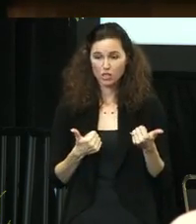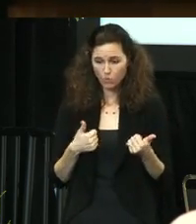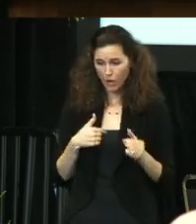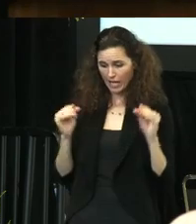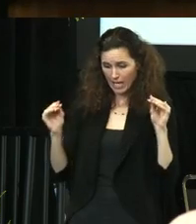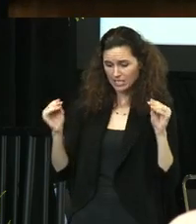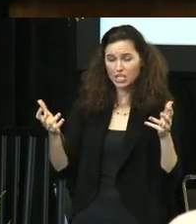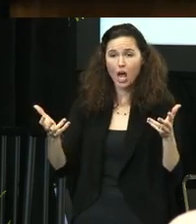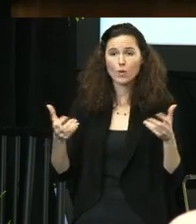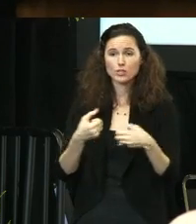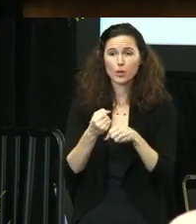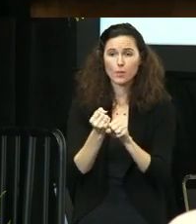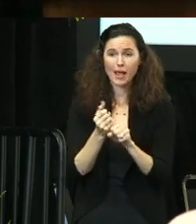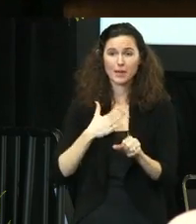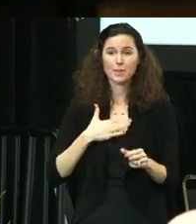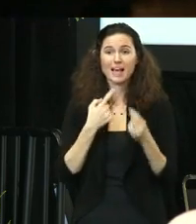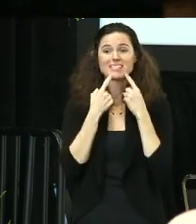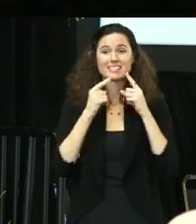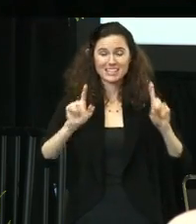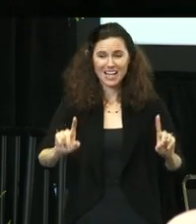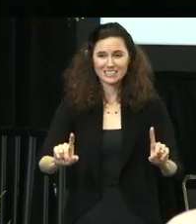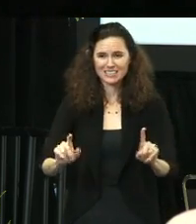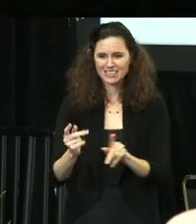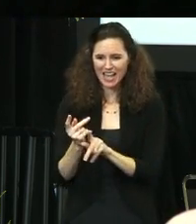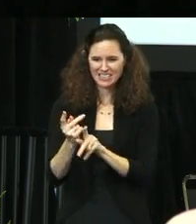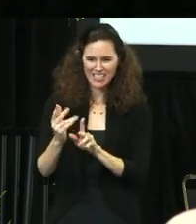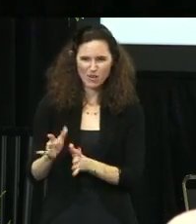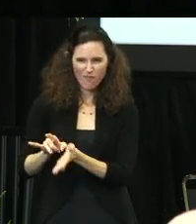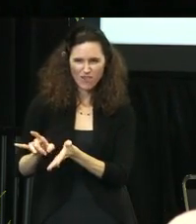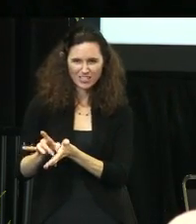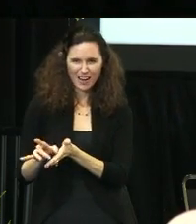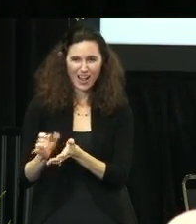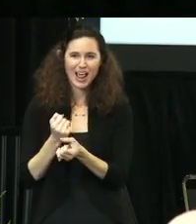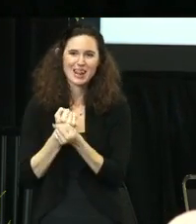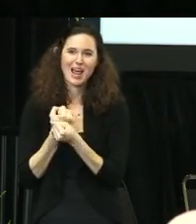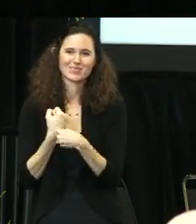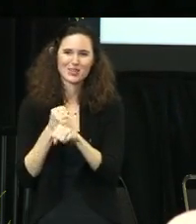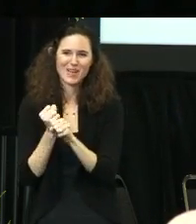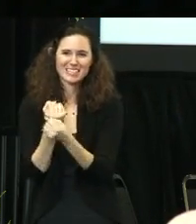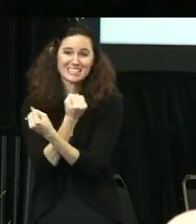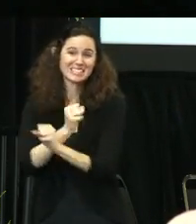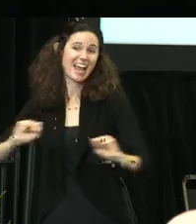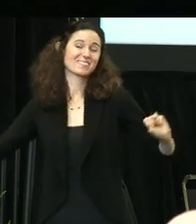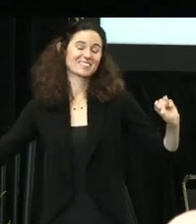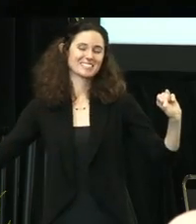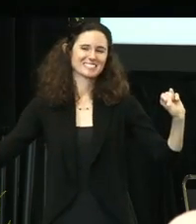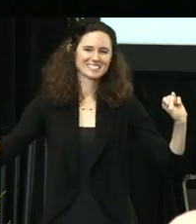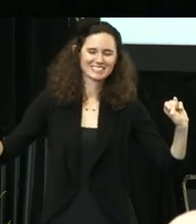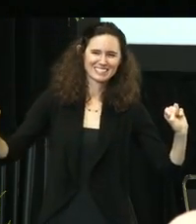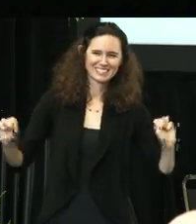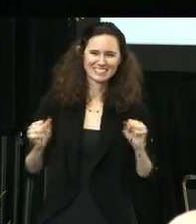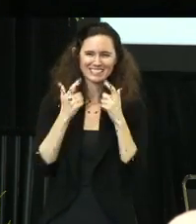micro successes. And as a keeper, I love making saves.